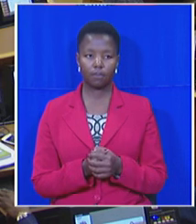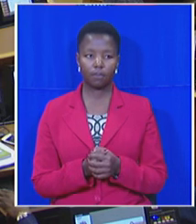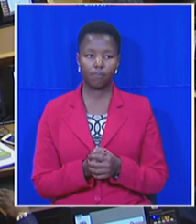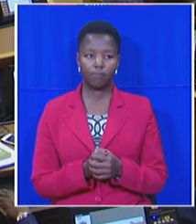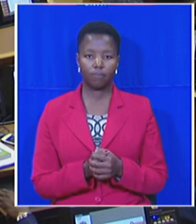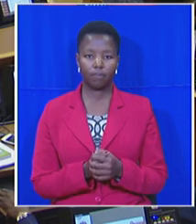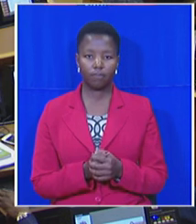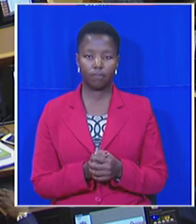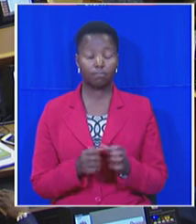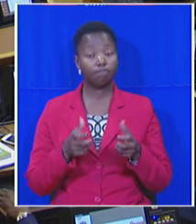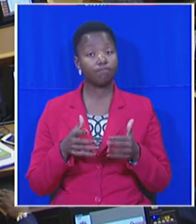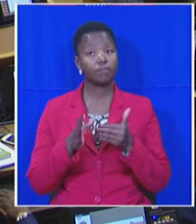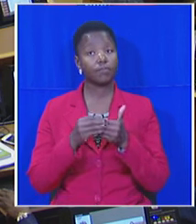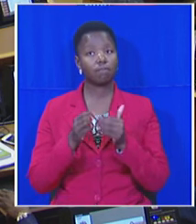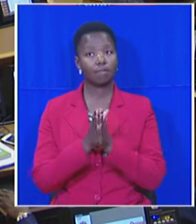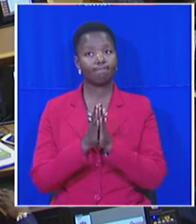Order.